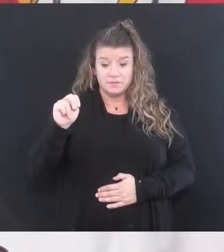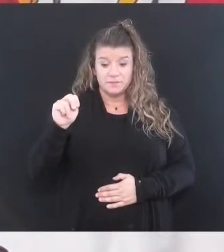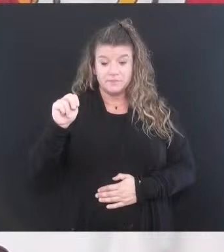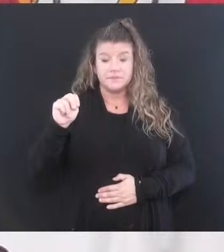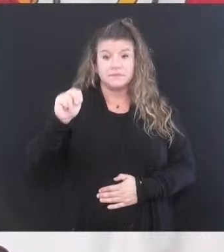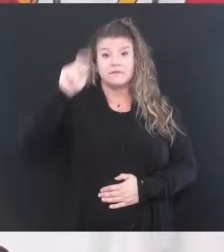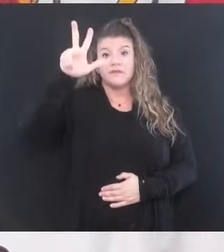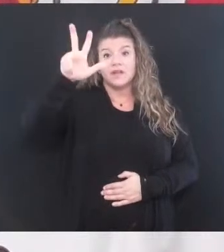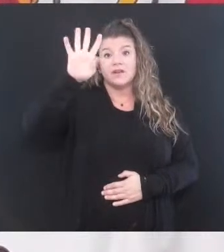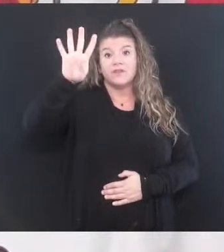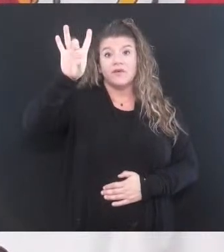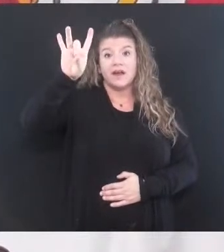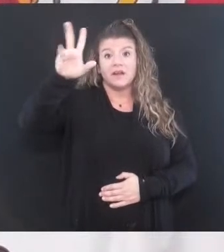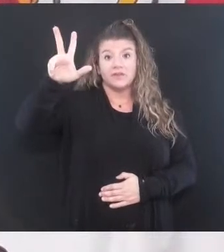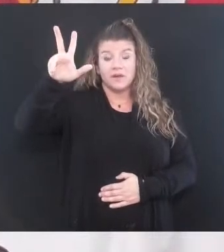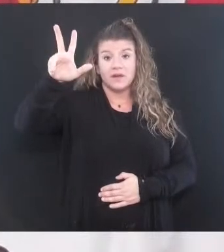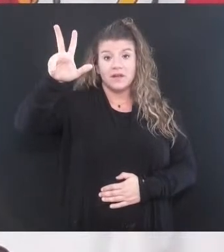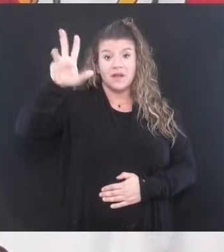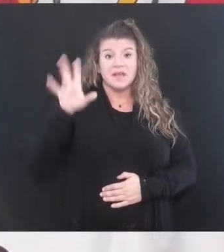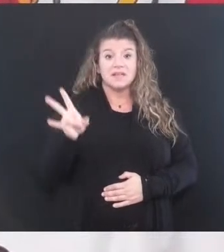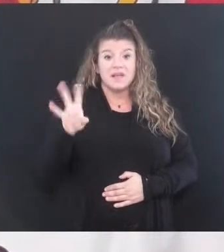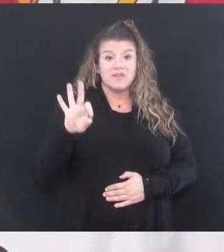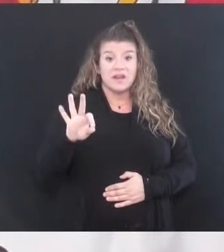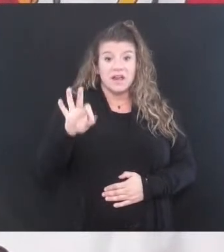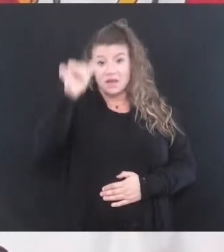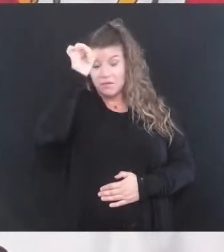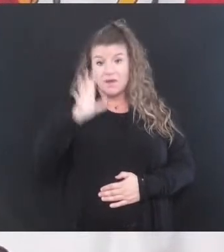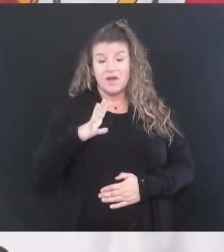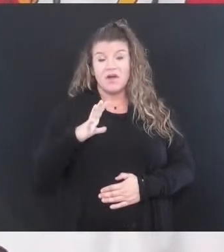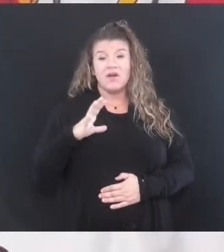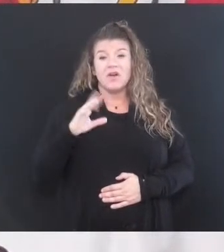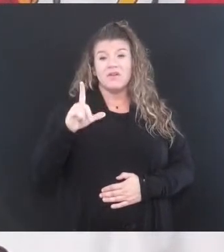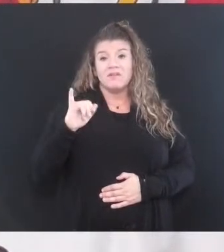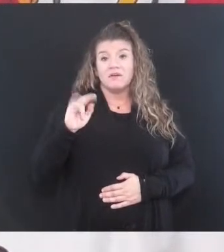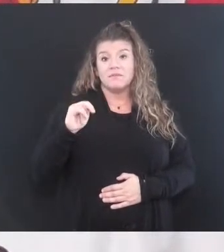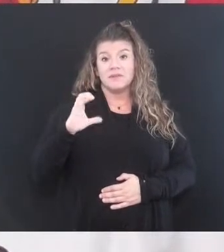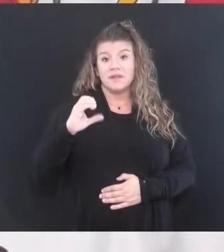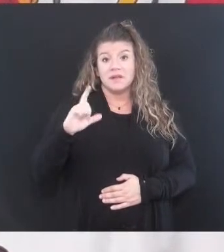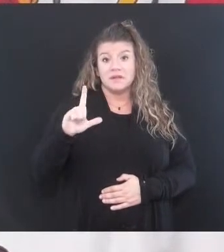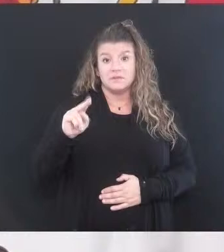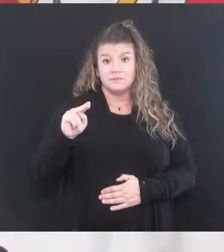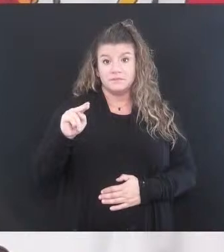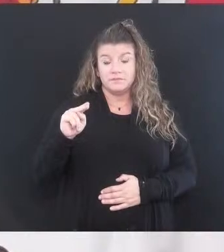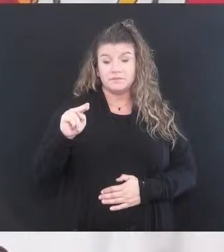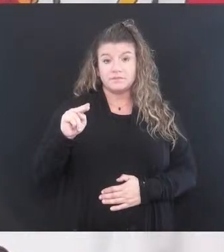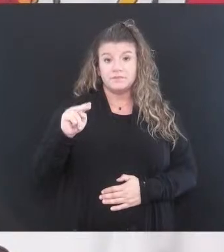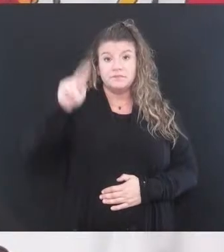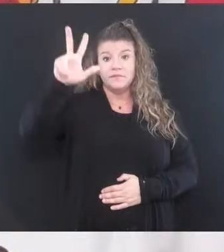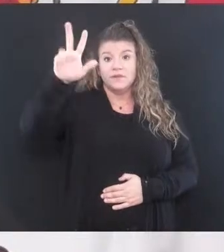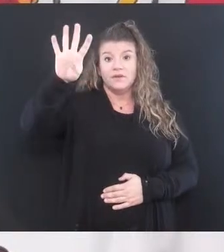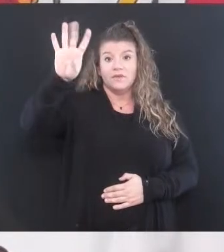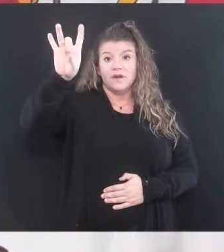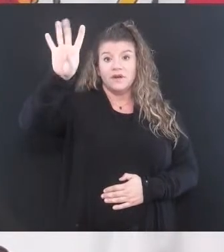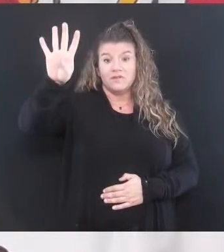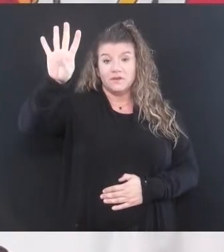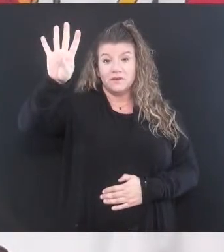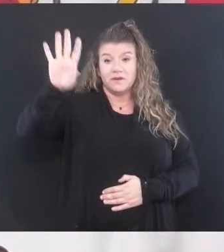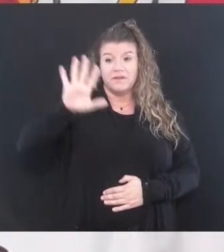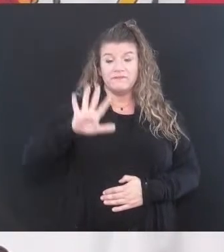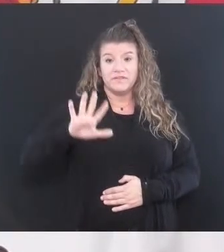Our 3,483rd death, a 79-year-old male from Lincoln County. Our 3,484th death,